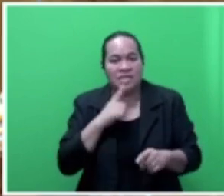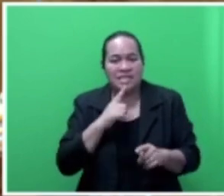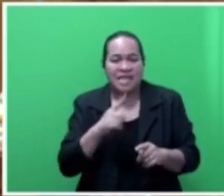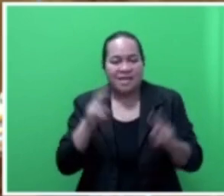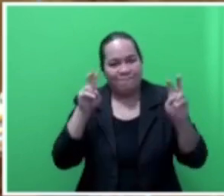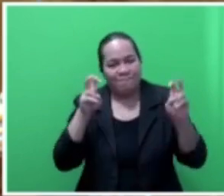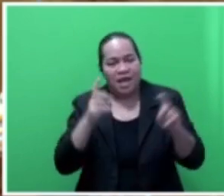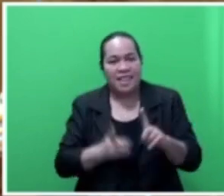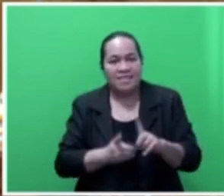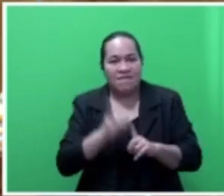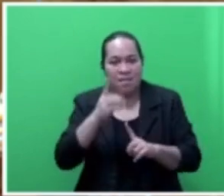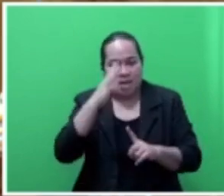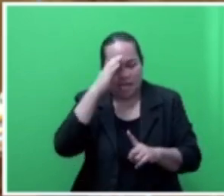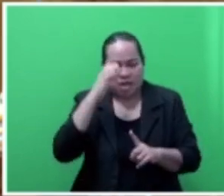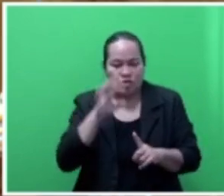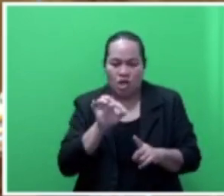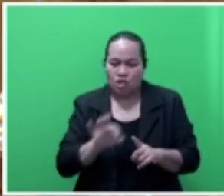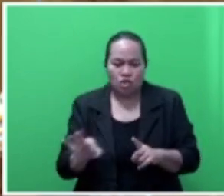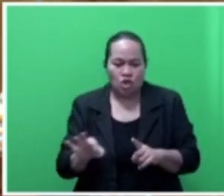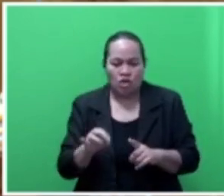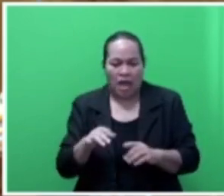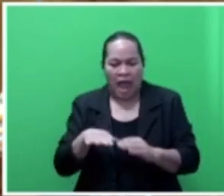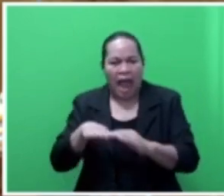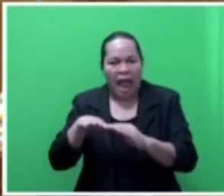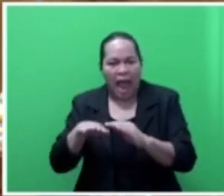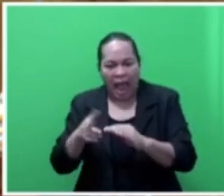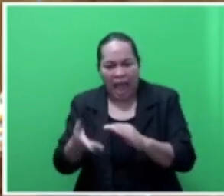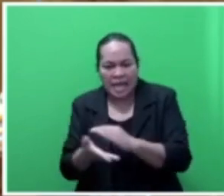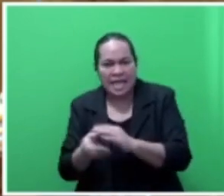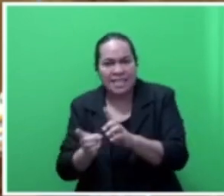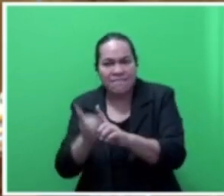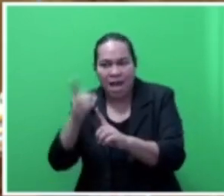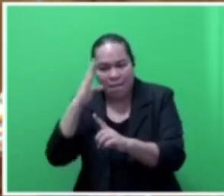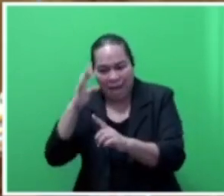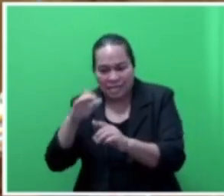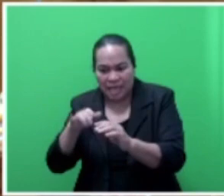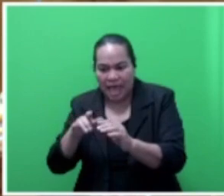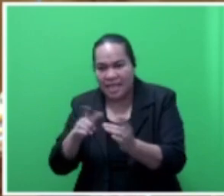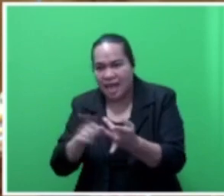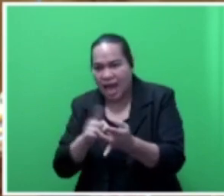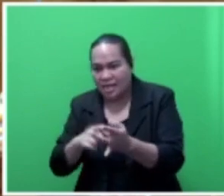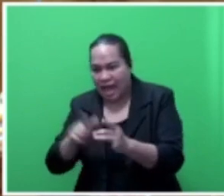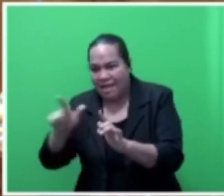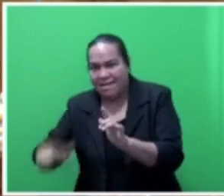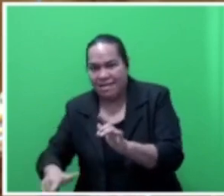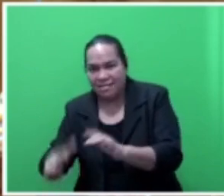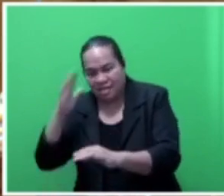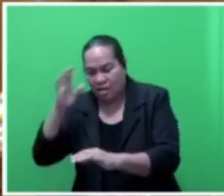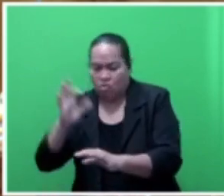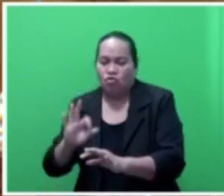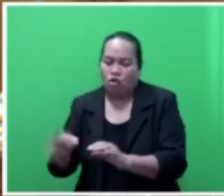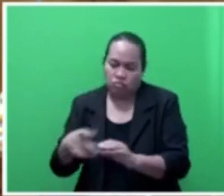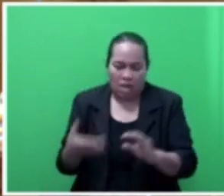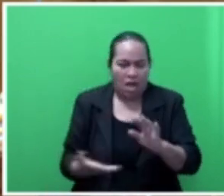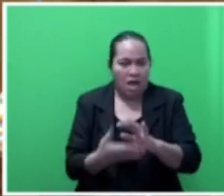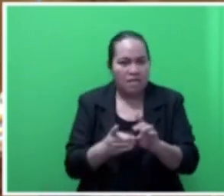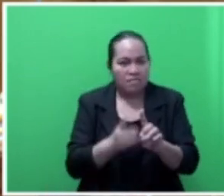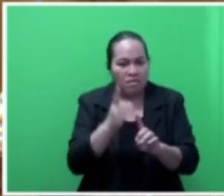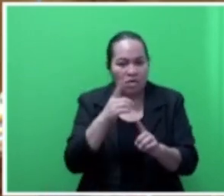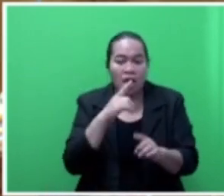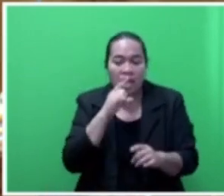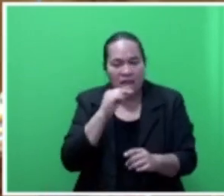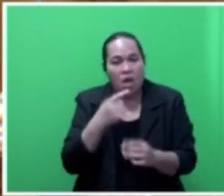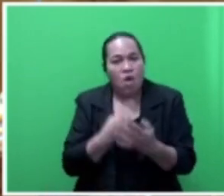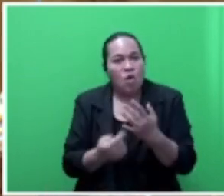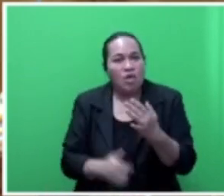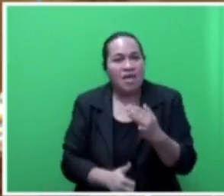country and not as an underdeveloped country, and we could only have access to ordinary capital